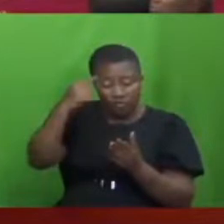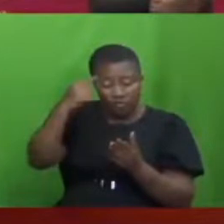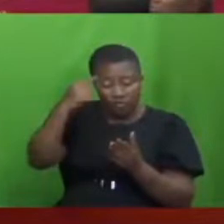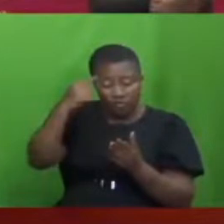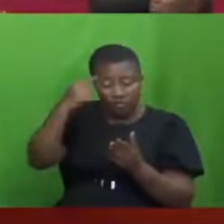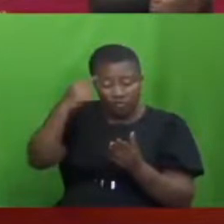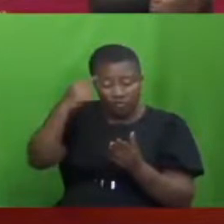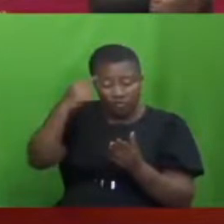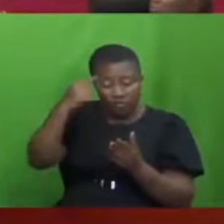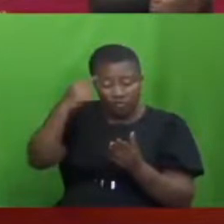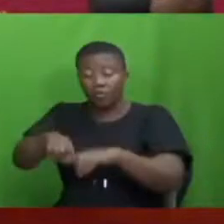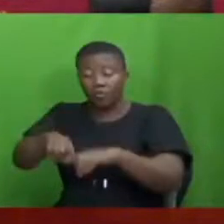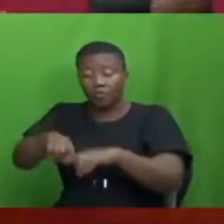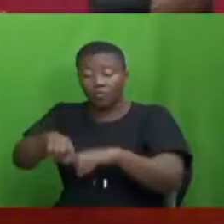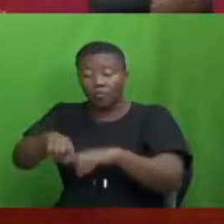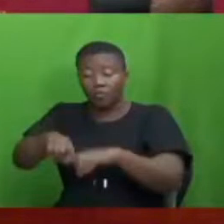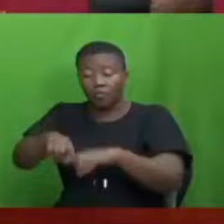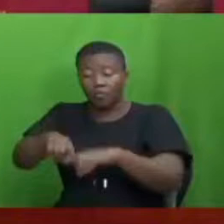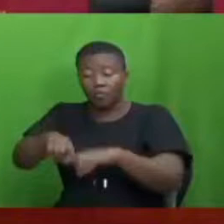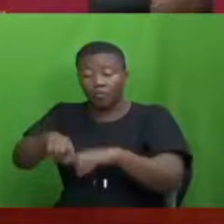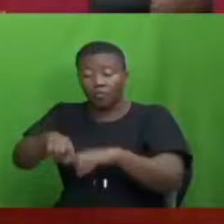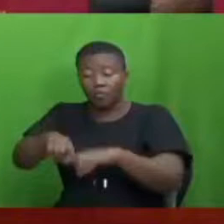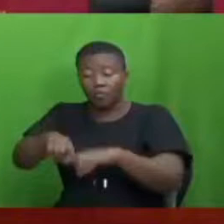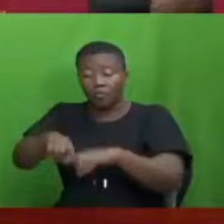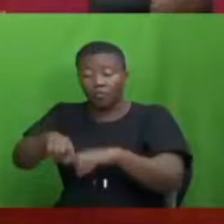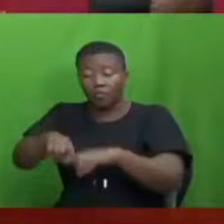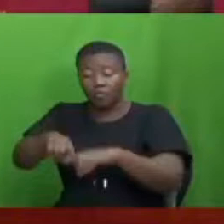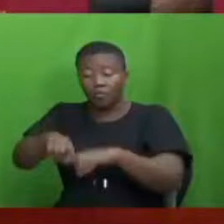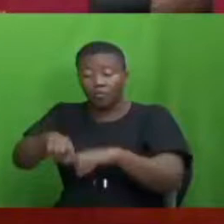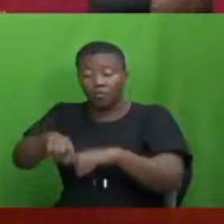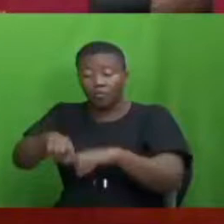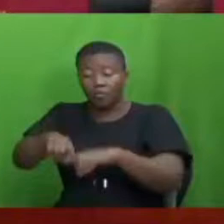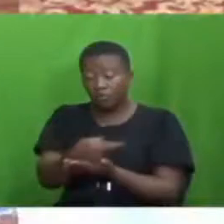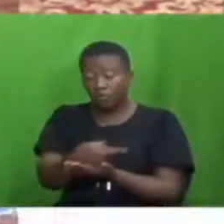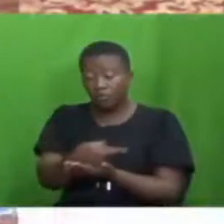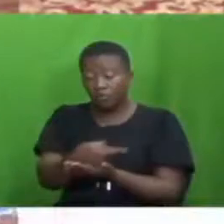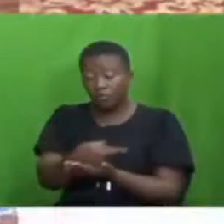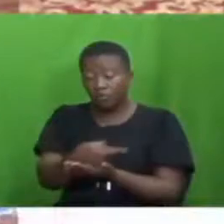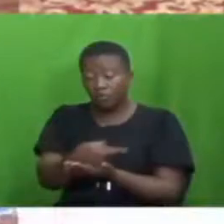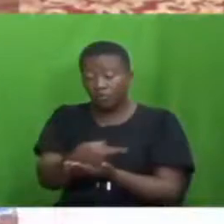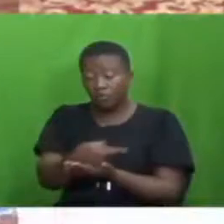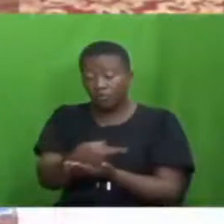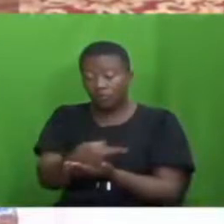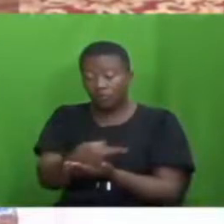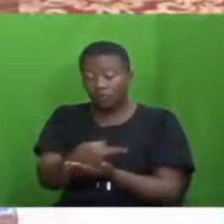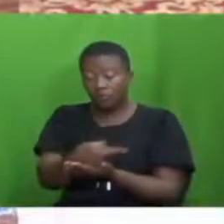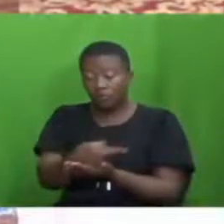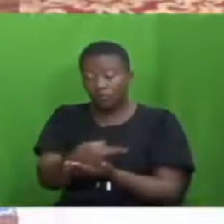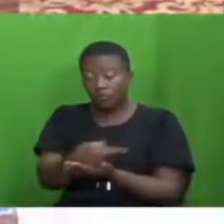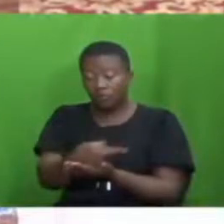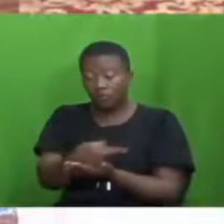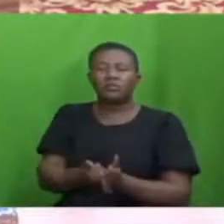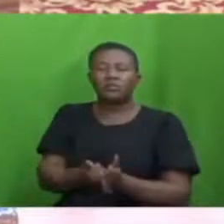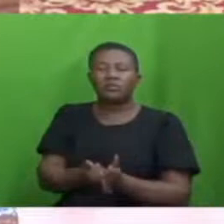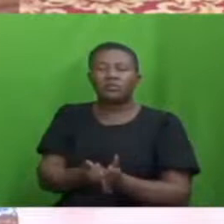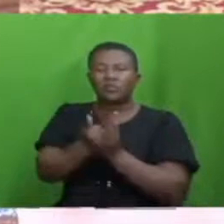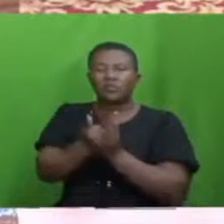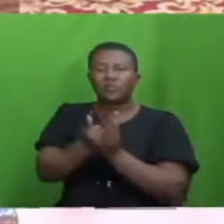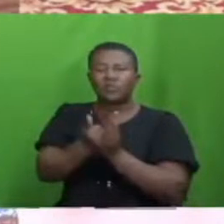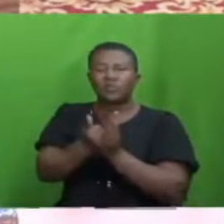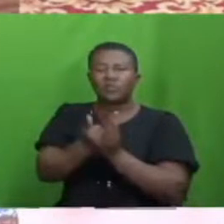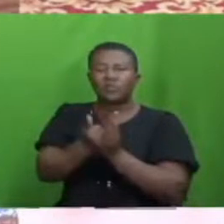the underperformance of some of our revenue handles. Specifically, this will impact the annual budget funding